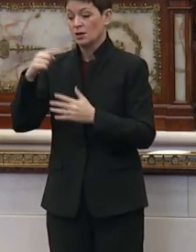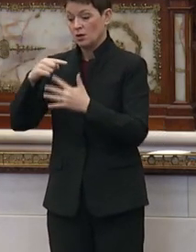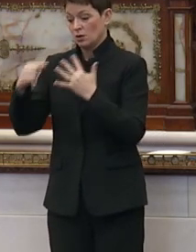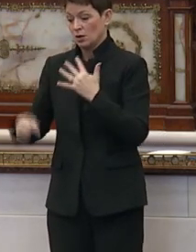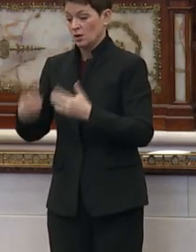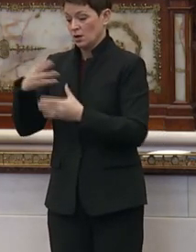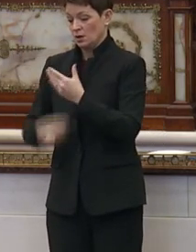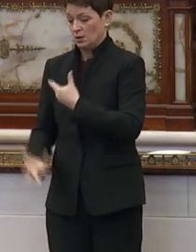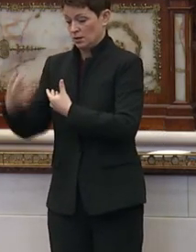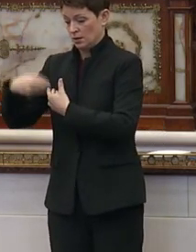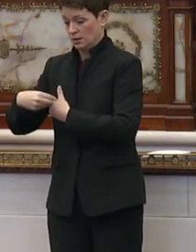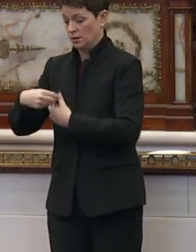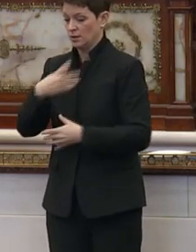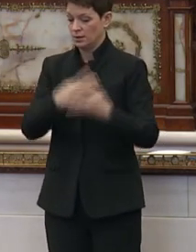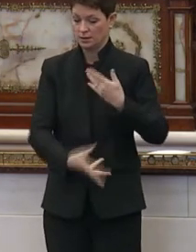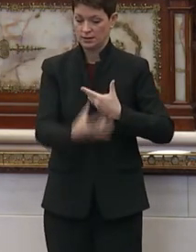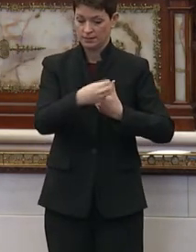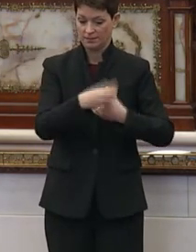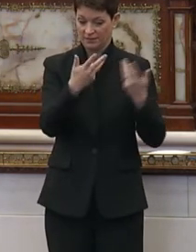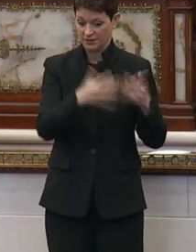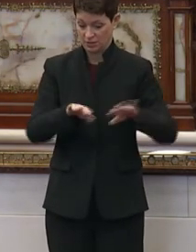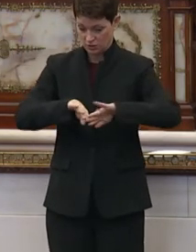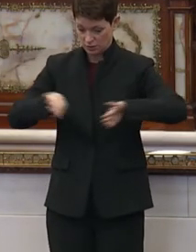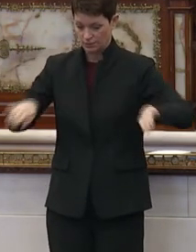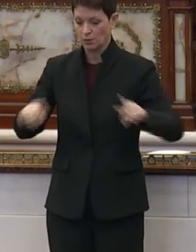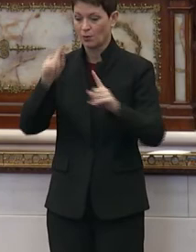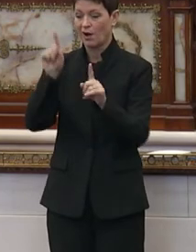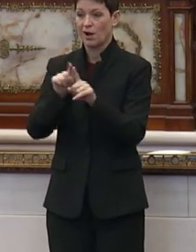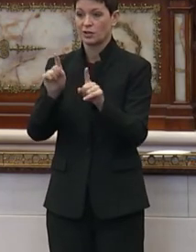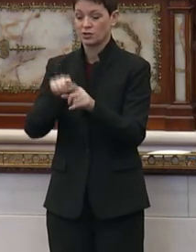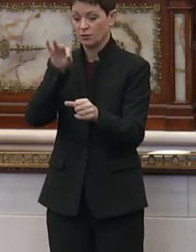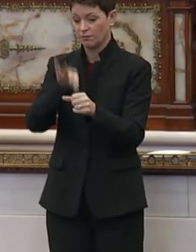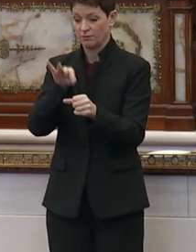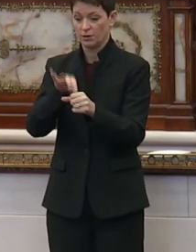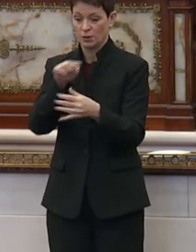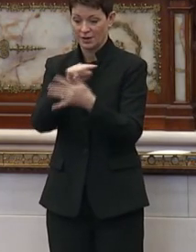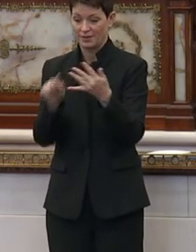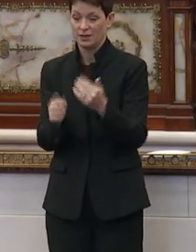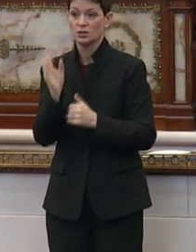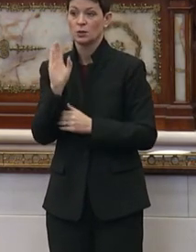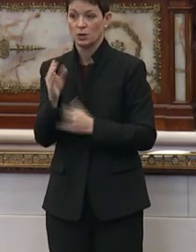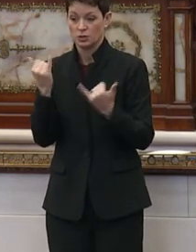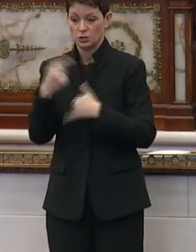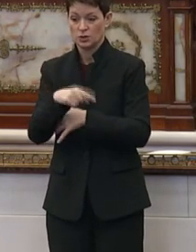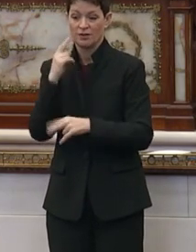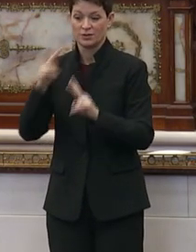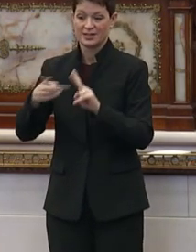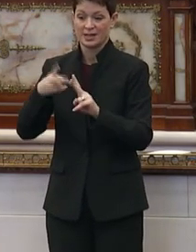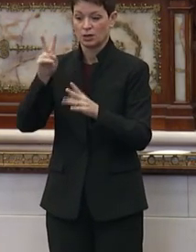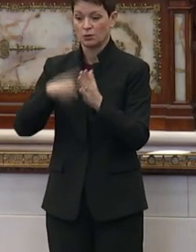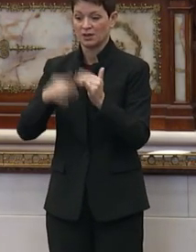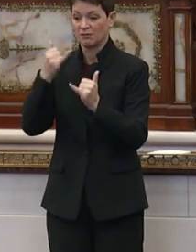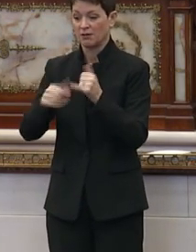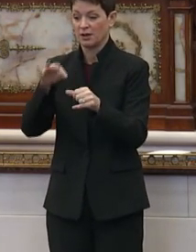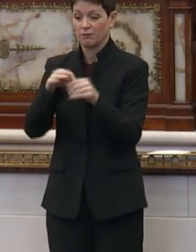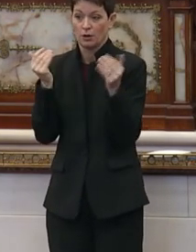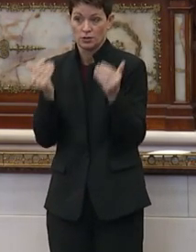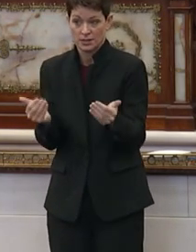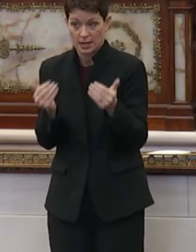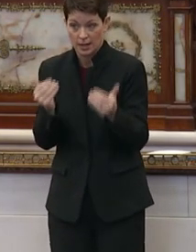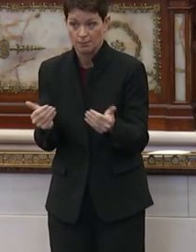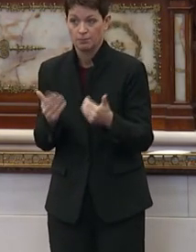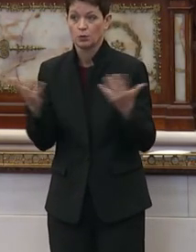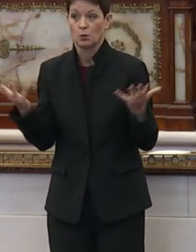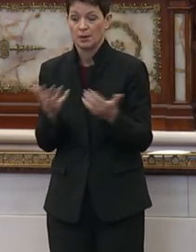the resolutions and bills being considered on the consent agendas, the following resolutions and bills are being called up from the second reading and final passage